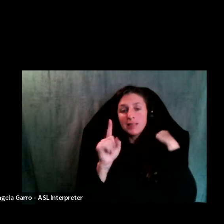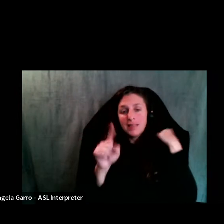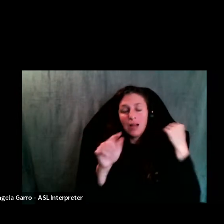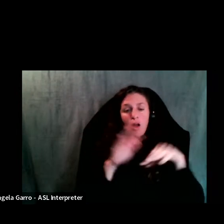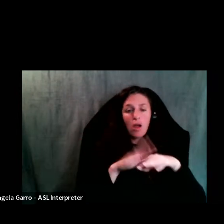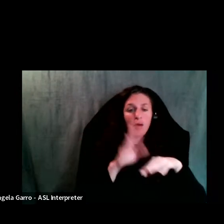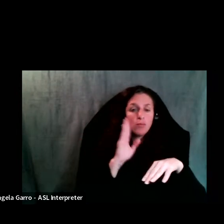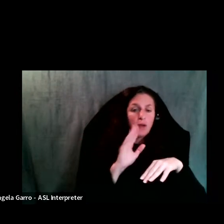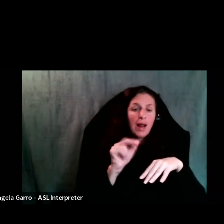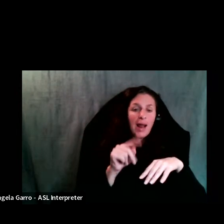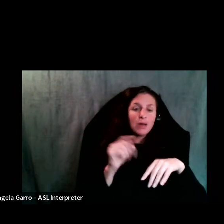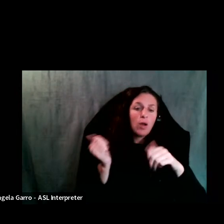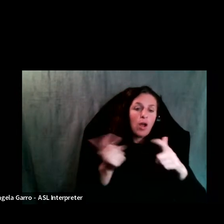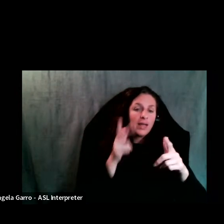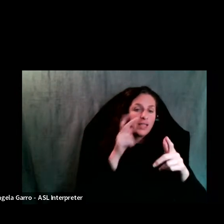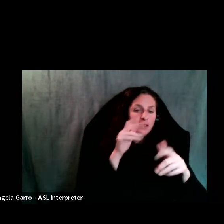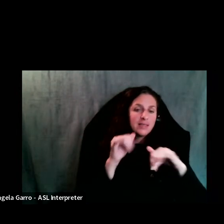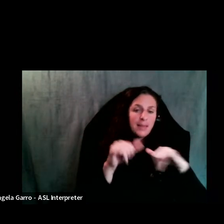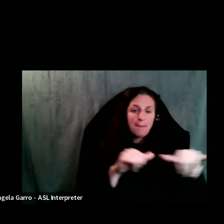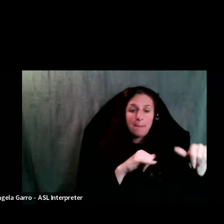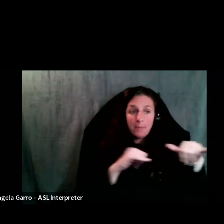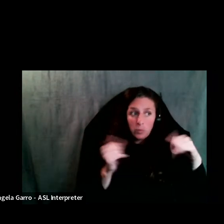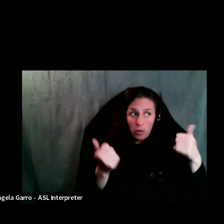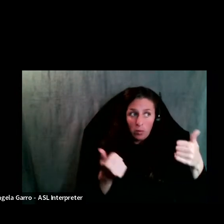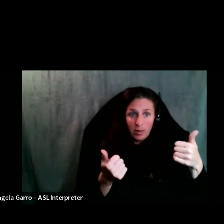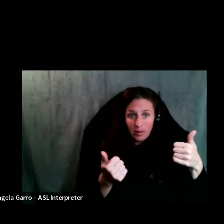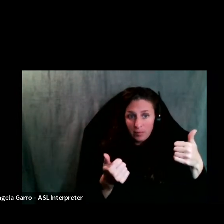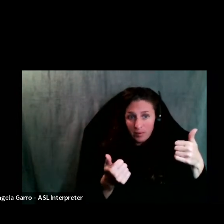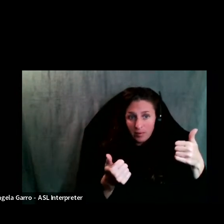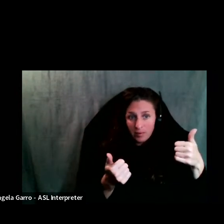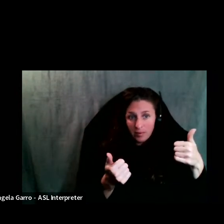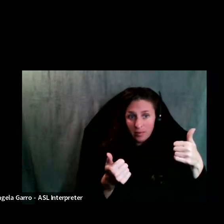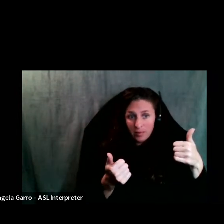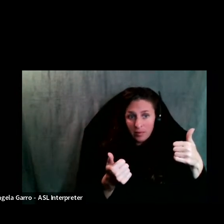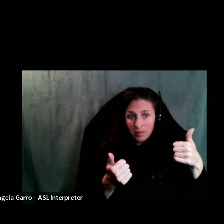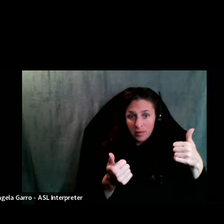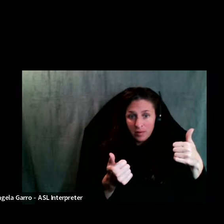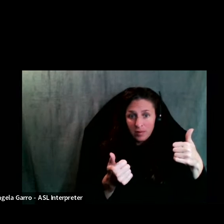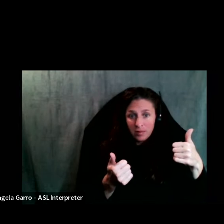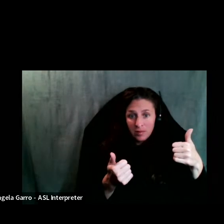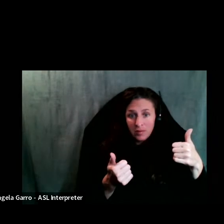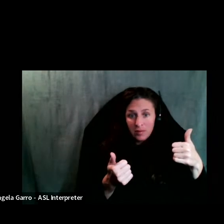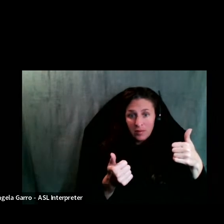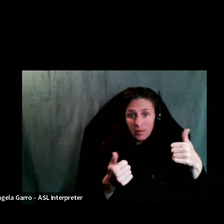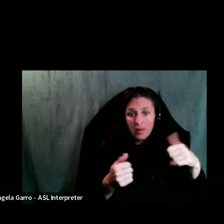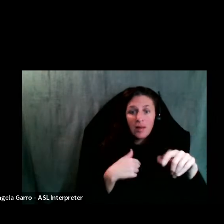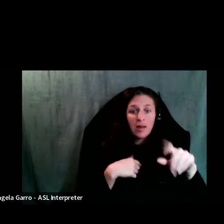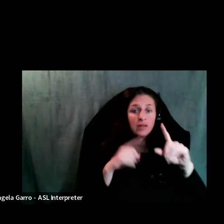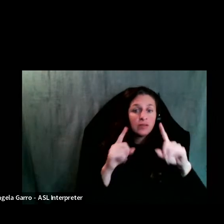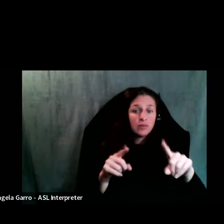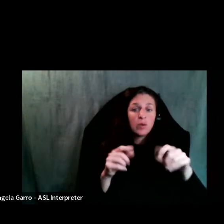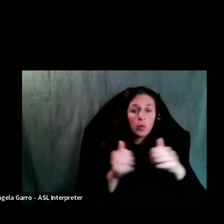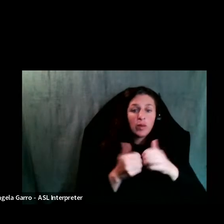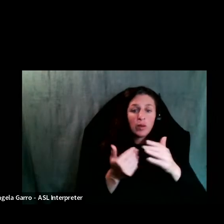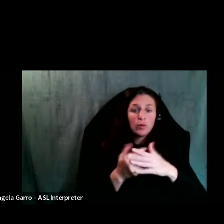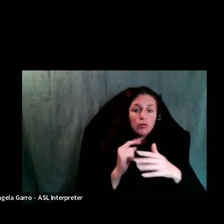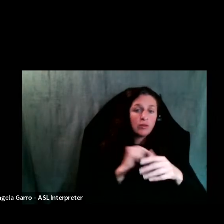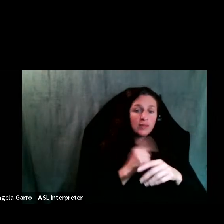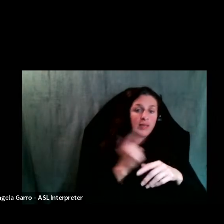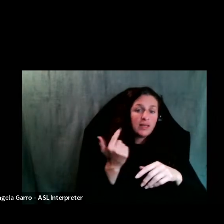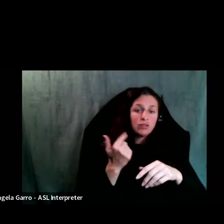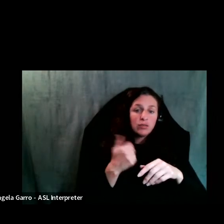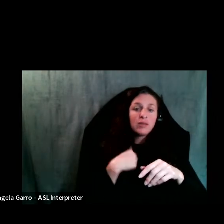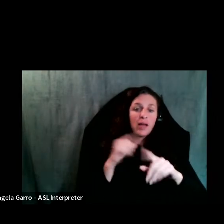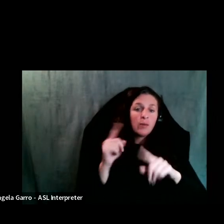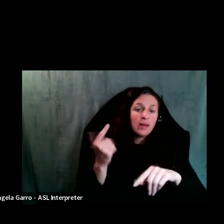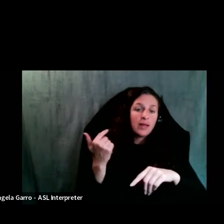so we can all Yeah. hear the same thing. Sure. We okay with that? Bob? Yeah, there's always a special Brown Act. I attended it last year with the new trustees. Yeah. Yeah, I went to it